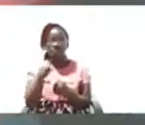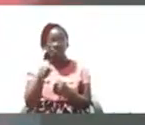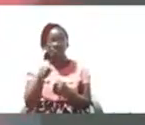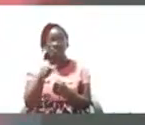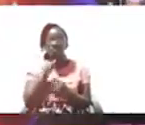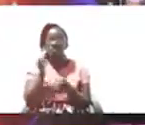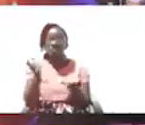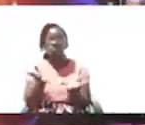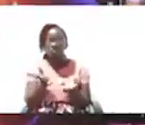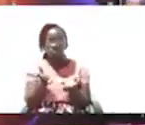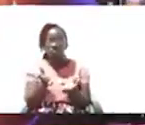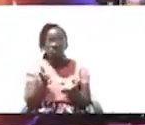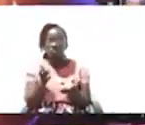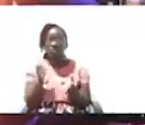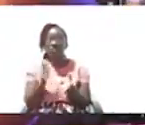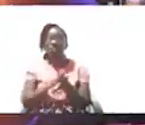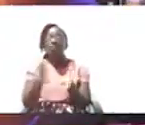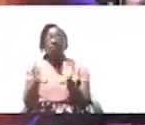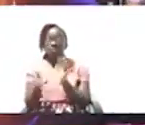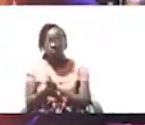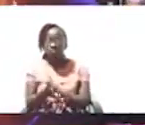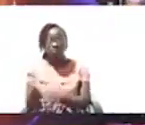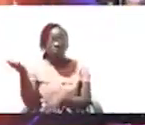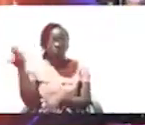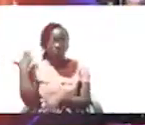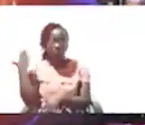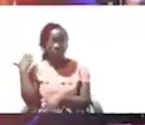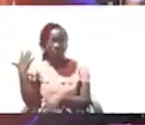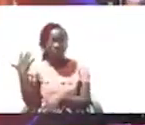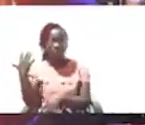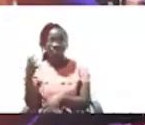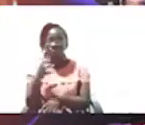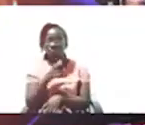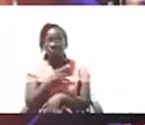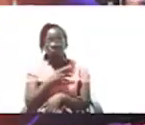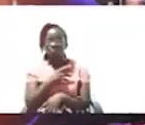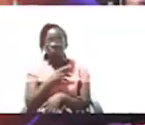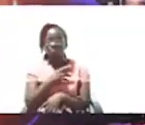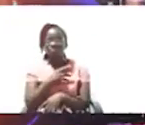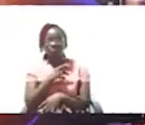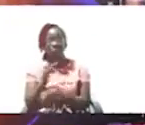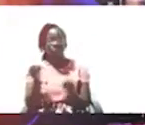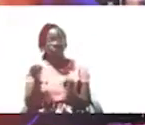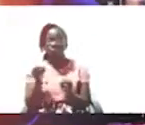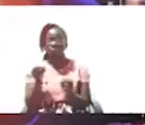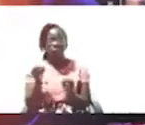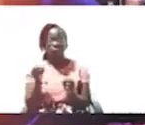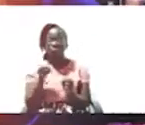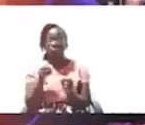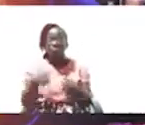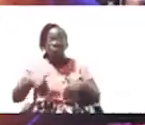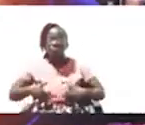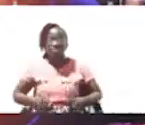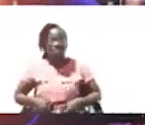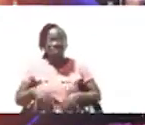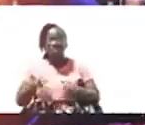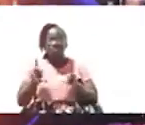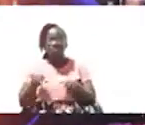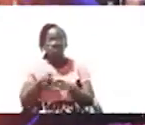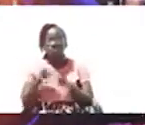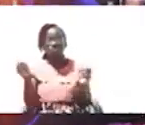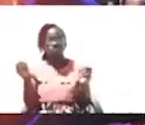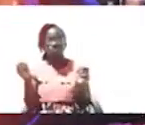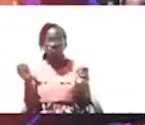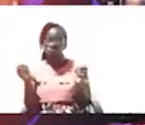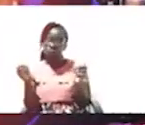If you don't want to be X, and former, RTD. And you don't want RTD,